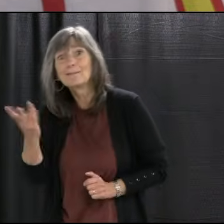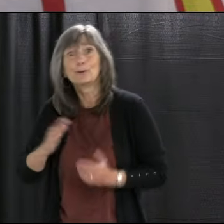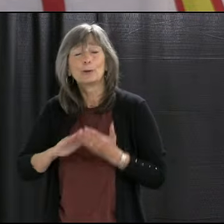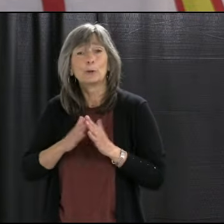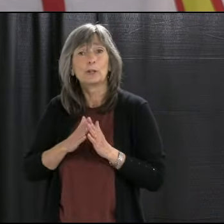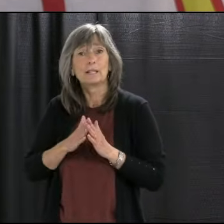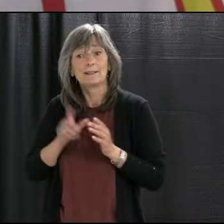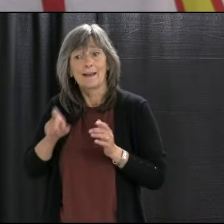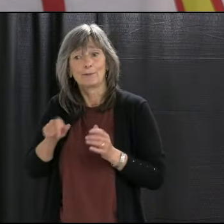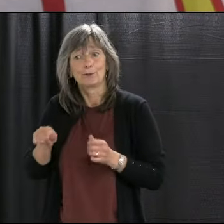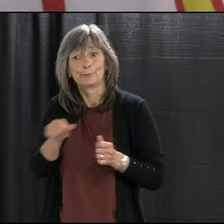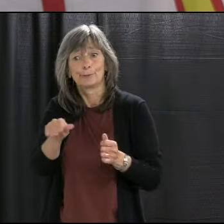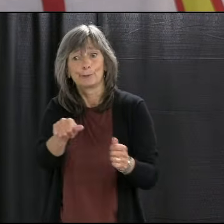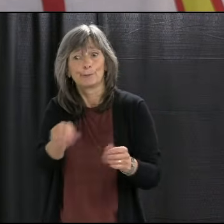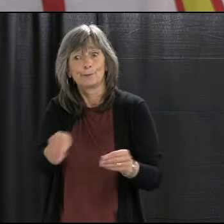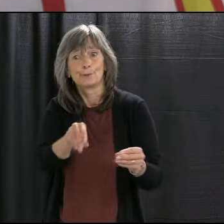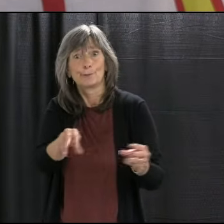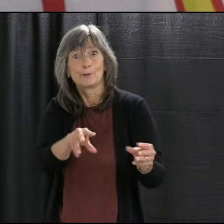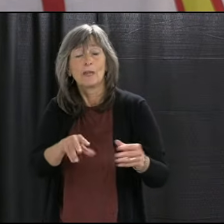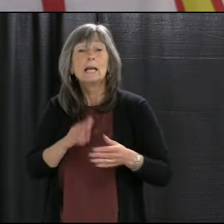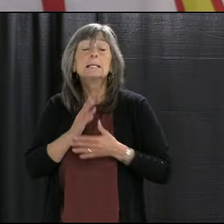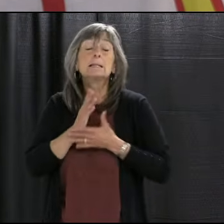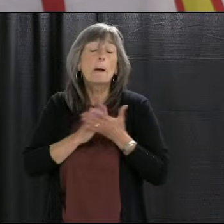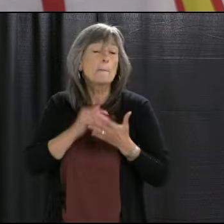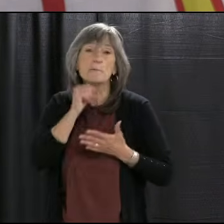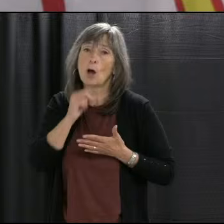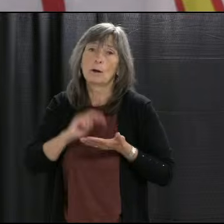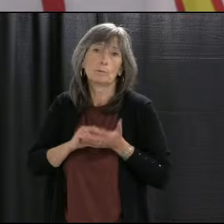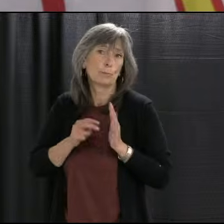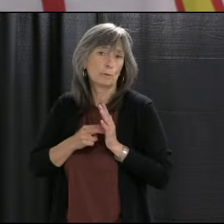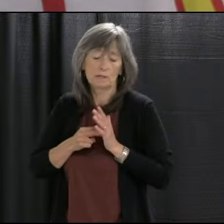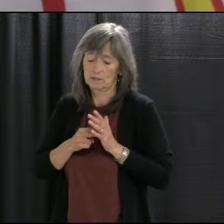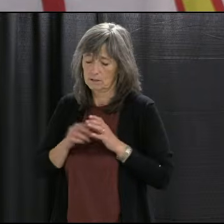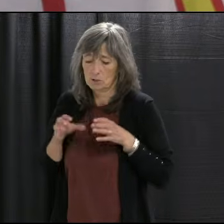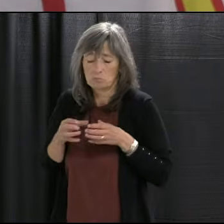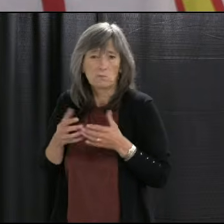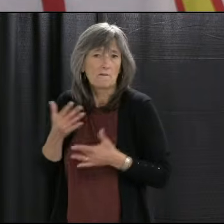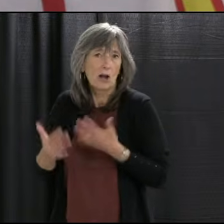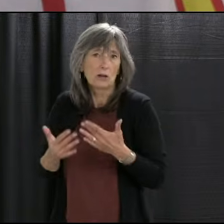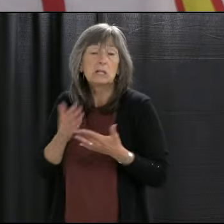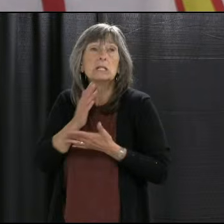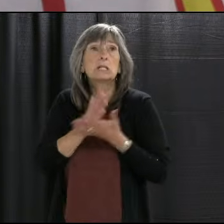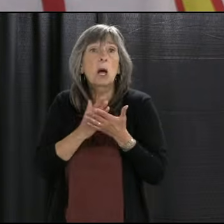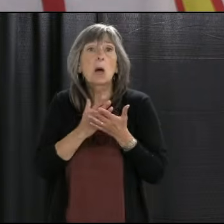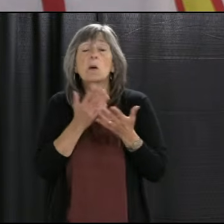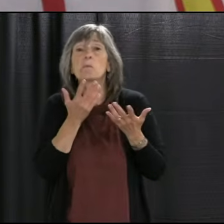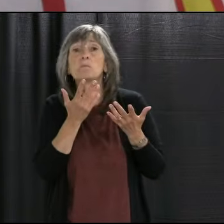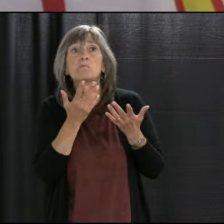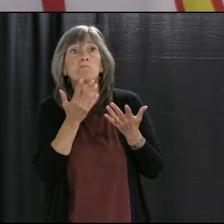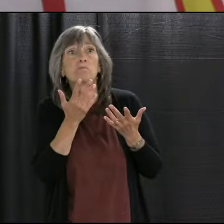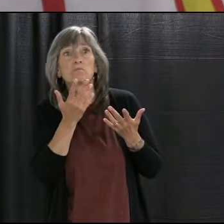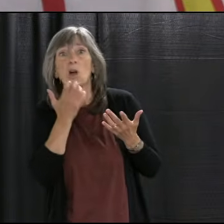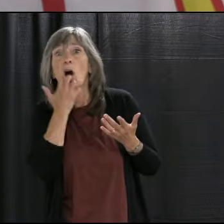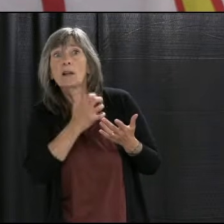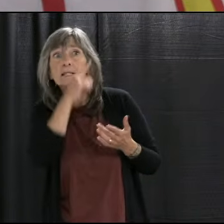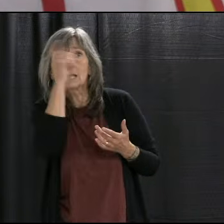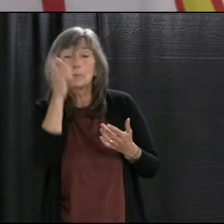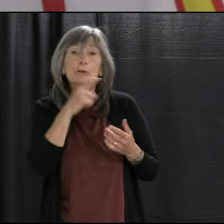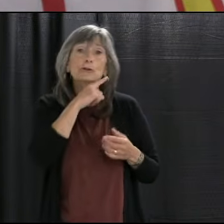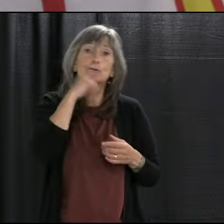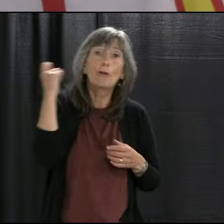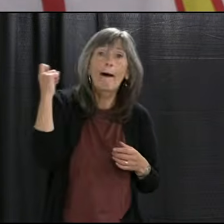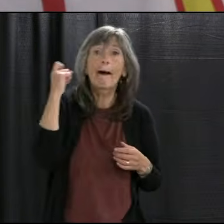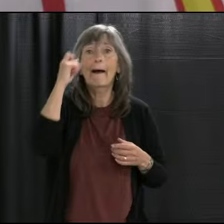Some which I'm sure were not intentionally started. I mean, there's environmental factors that are going into this. We have hotter summers, we have drier